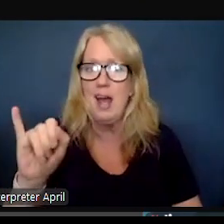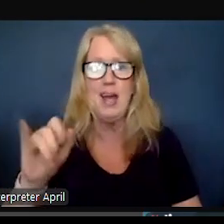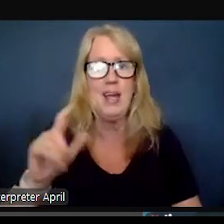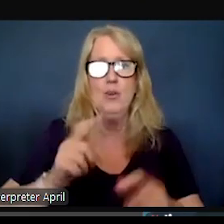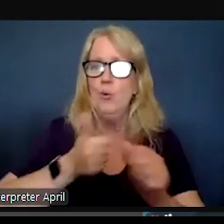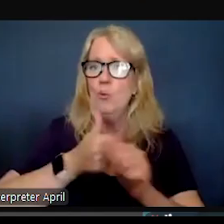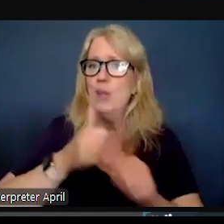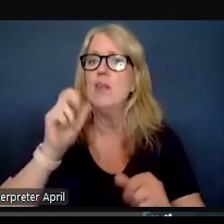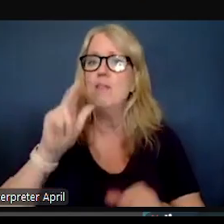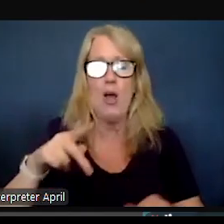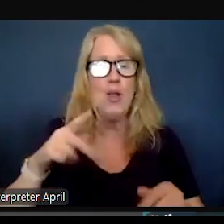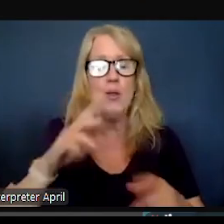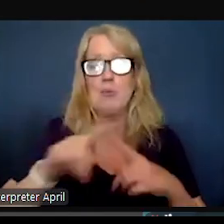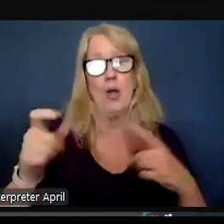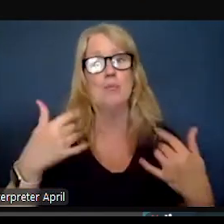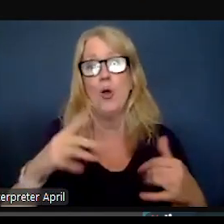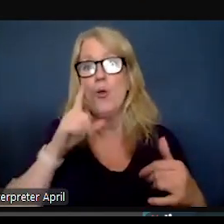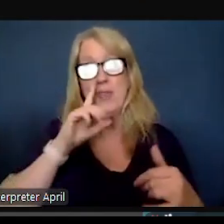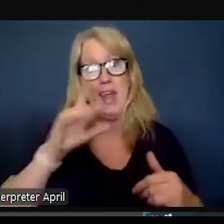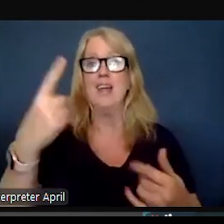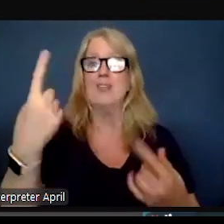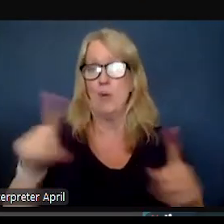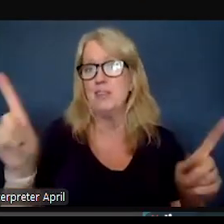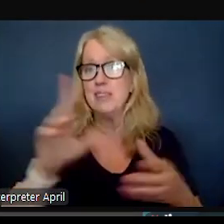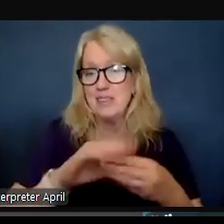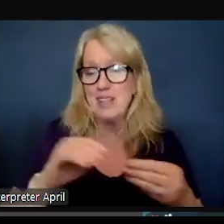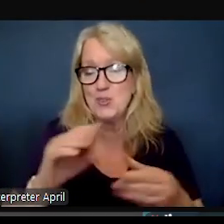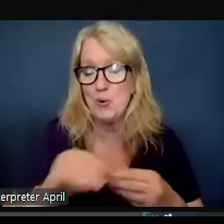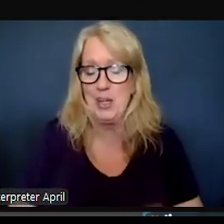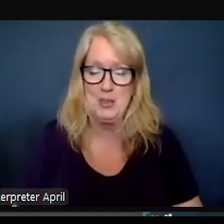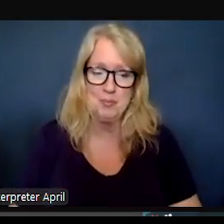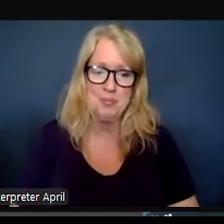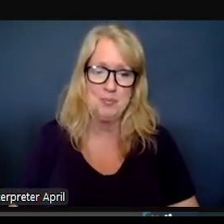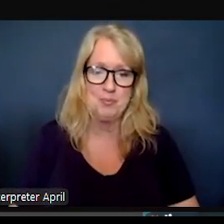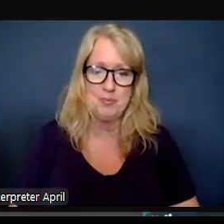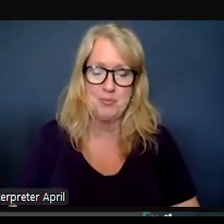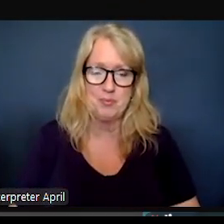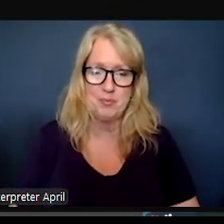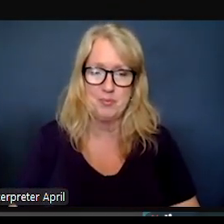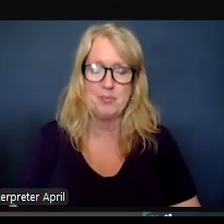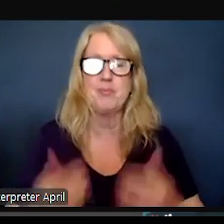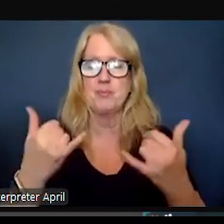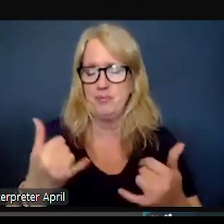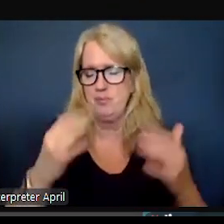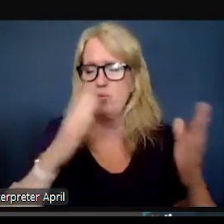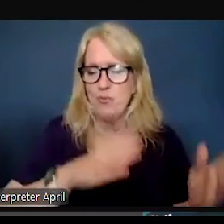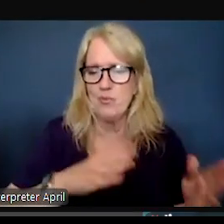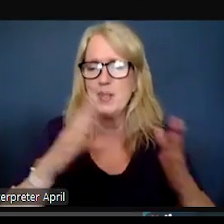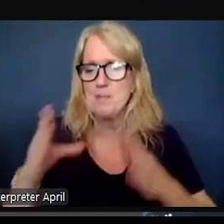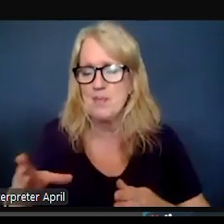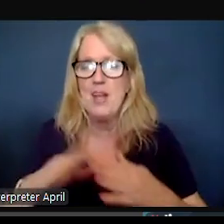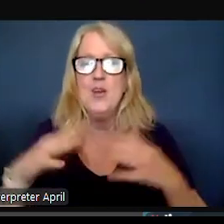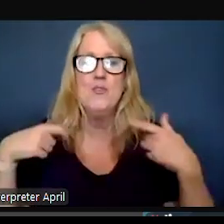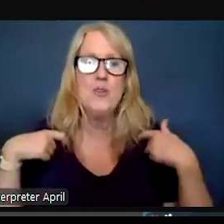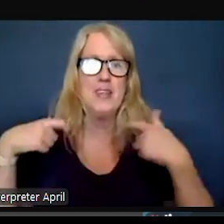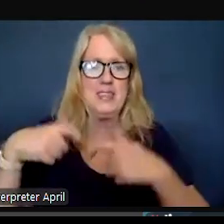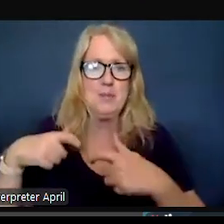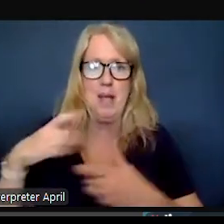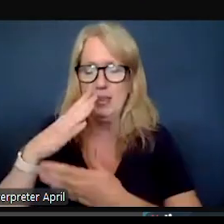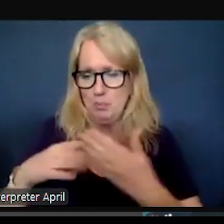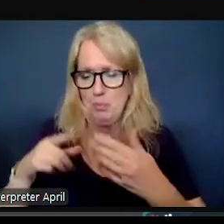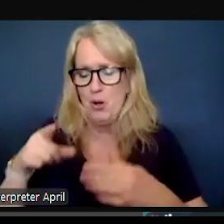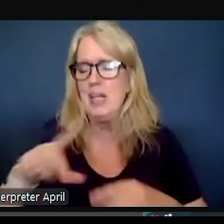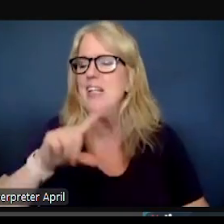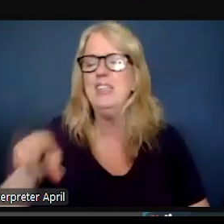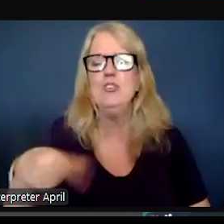our follow-up calls. So that's one success story. And then switching to our Spanish side, this